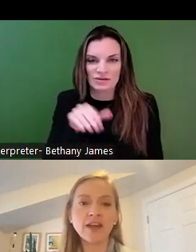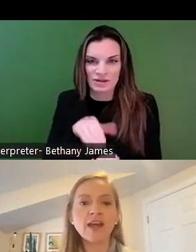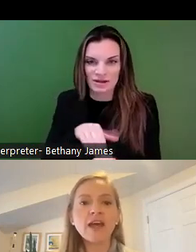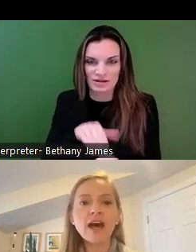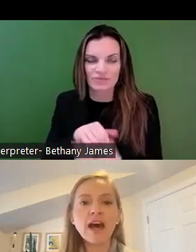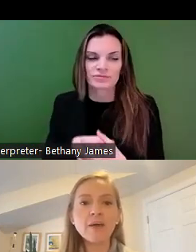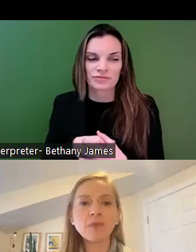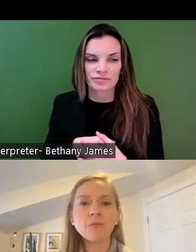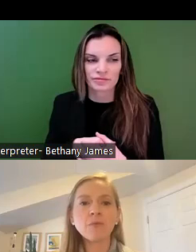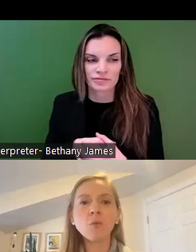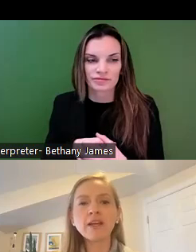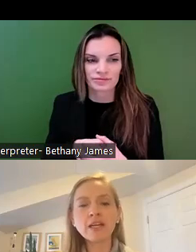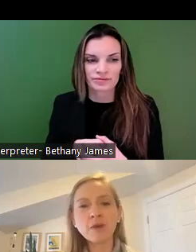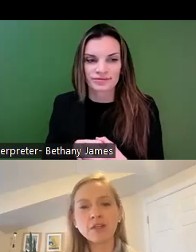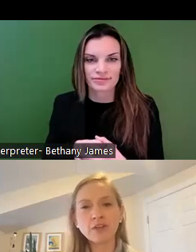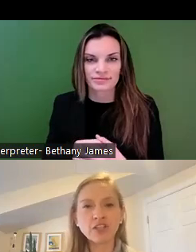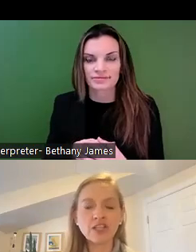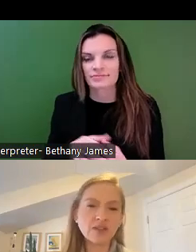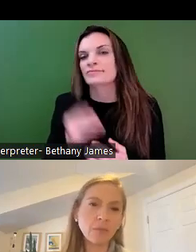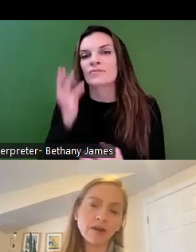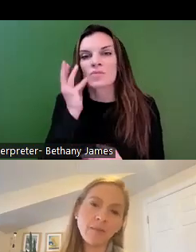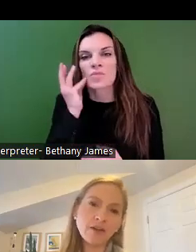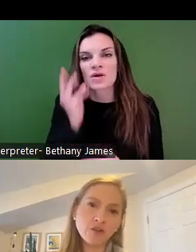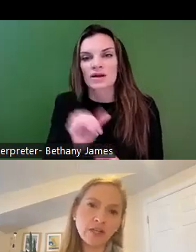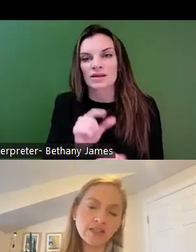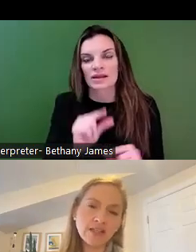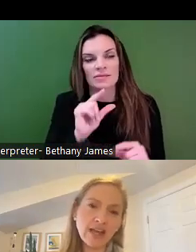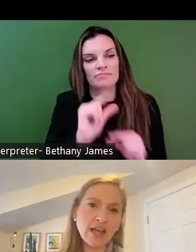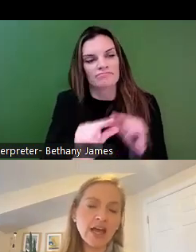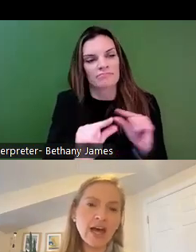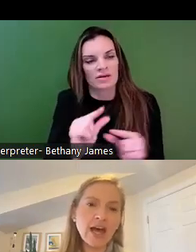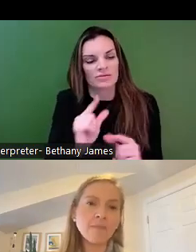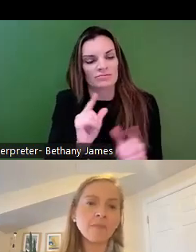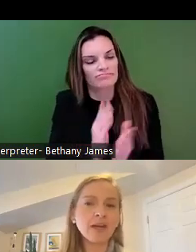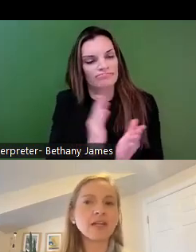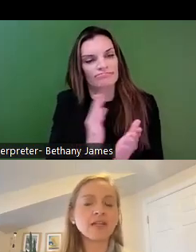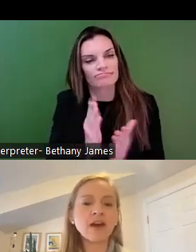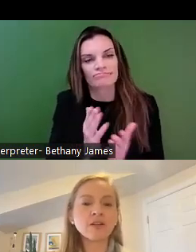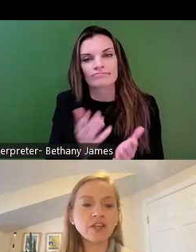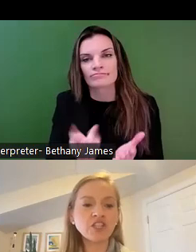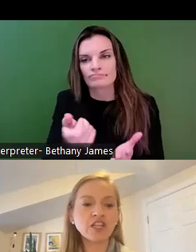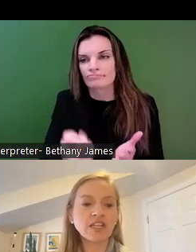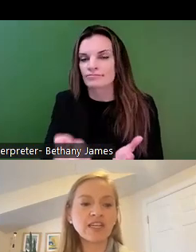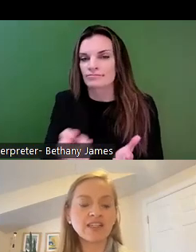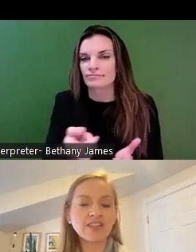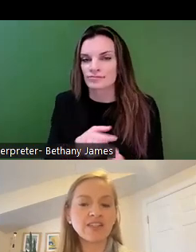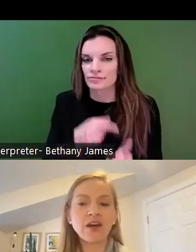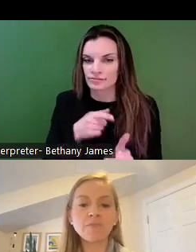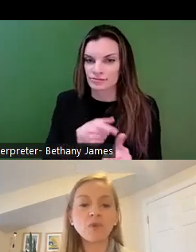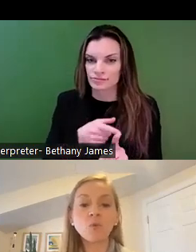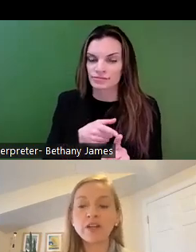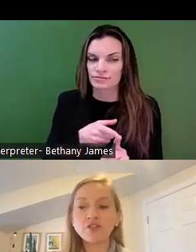on that. But wine in moderation is a part of the Mediterranean diet. But the moderation